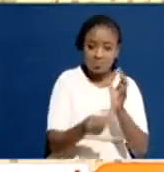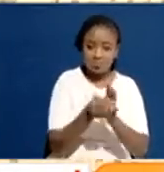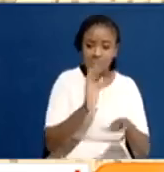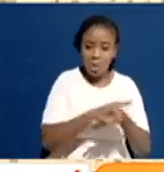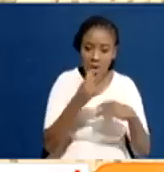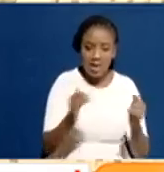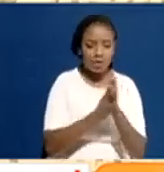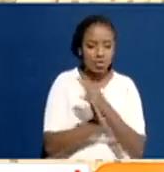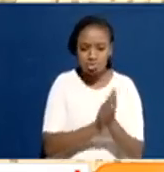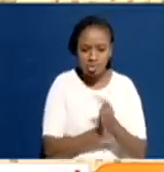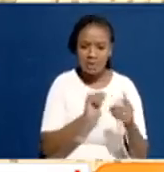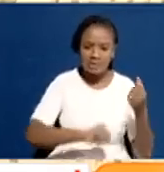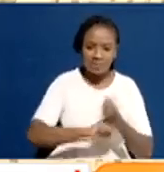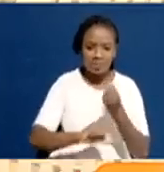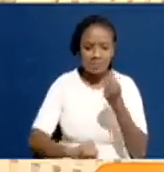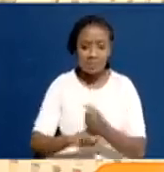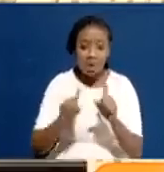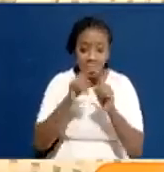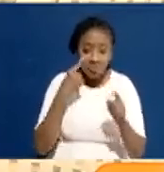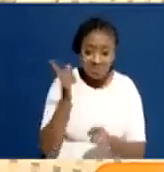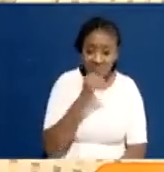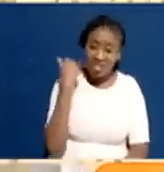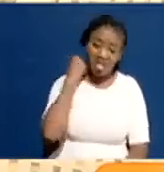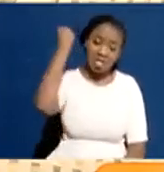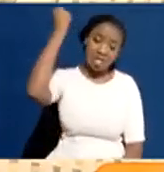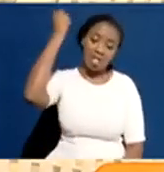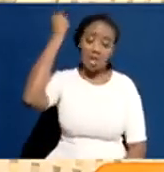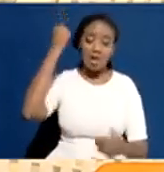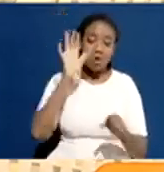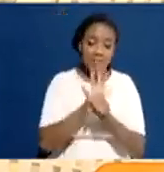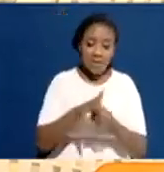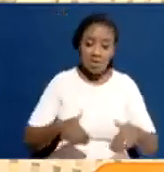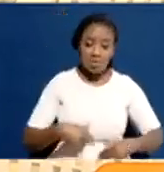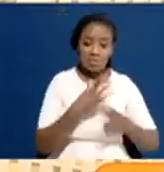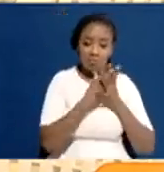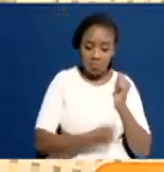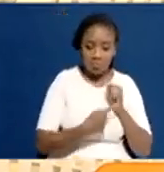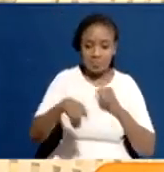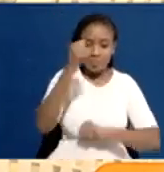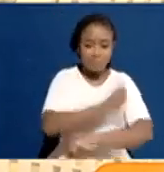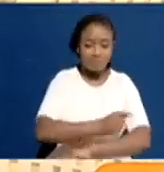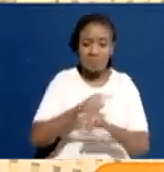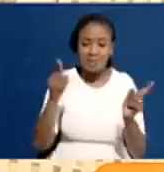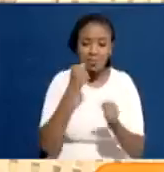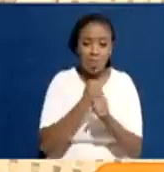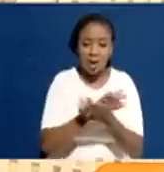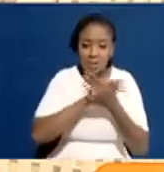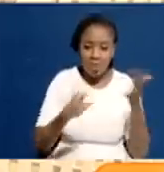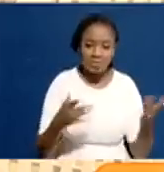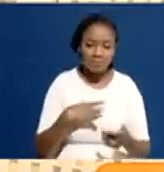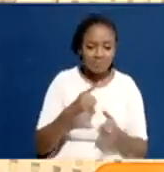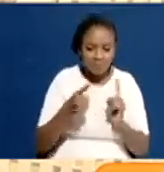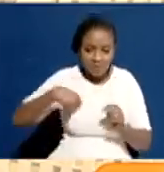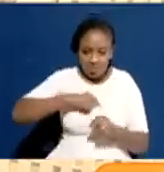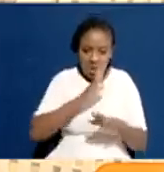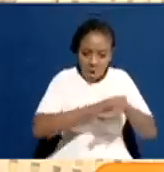and we've seen also suicidal rates that have gone up on the youth who are just feeling depressed. They've gone to school and they have no work. And we have created work